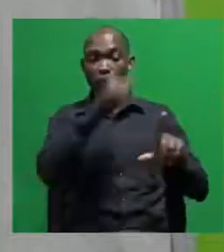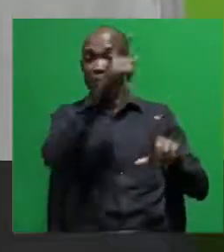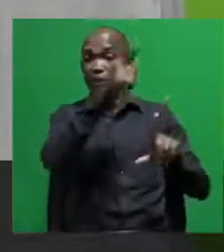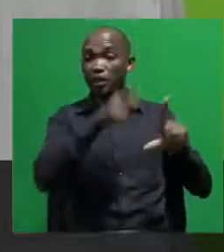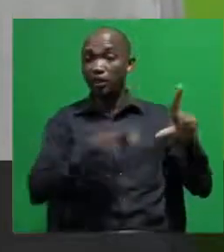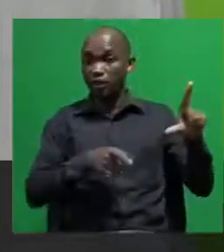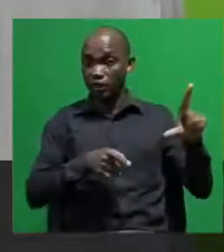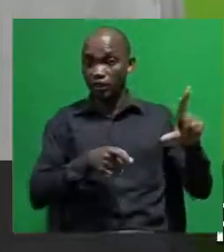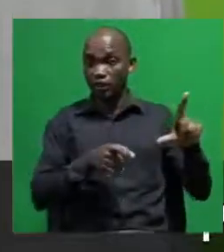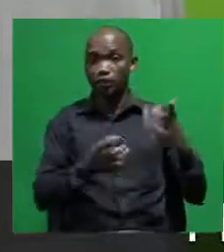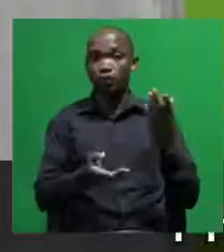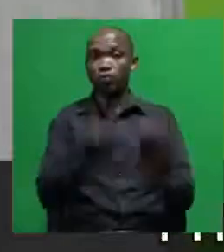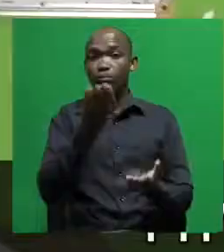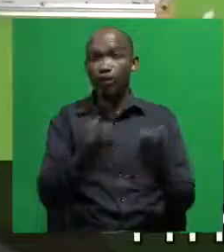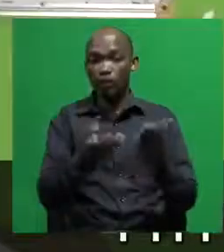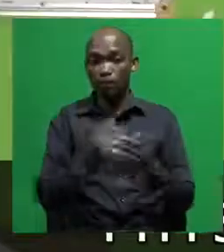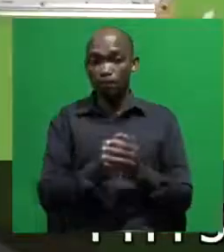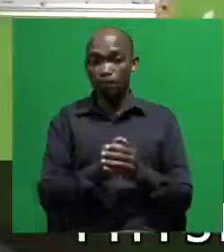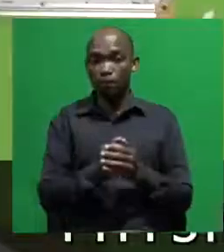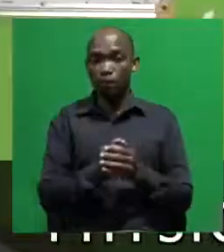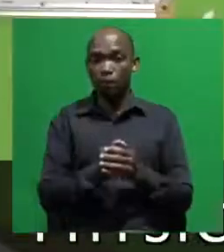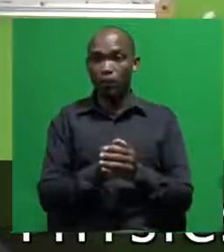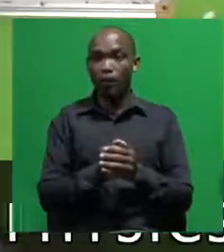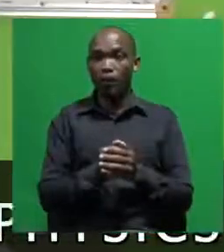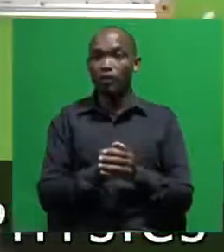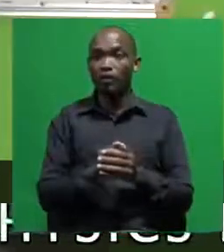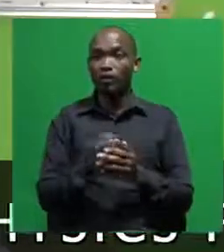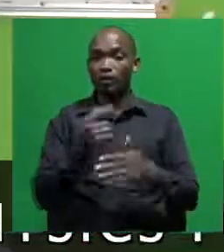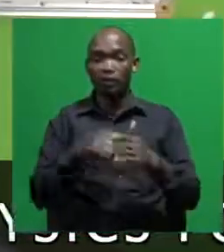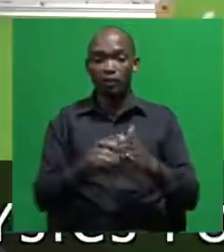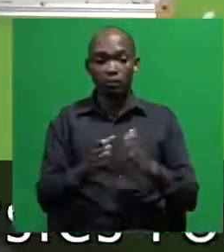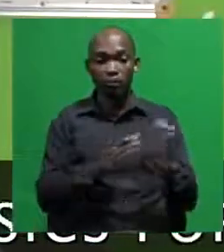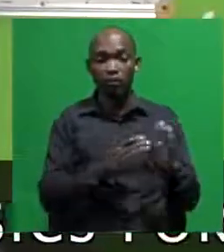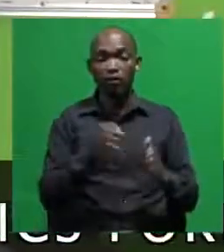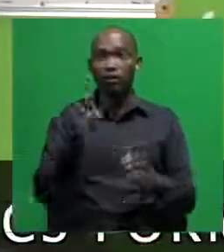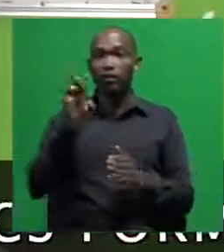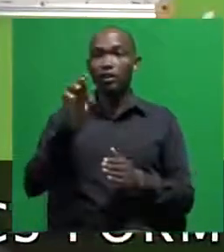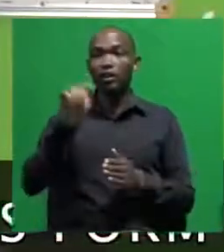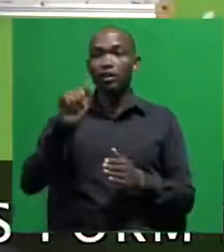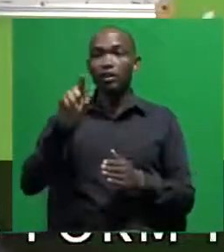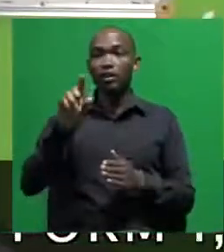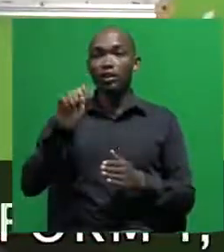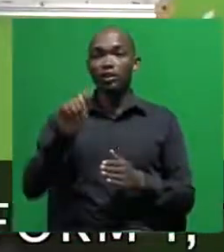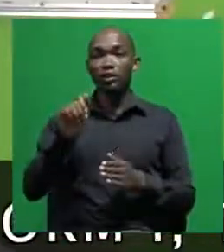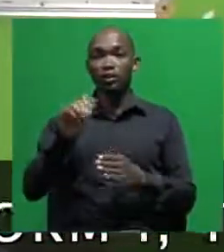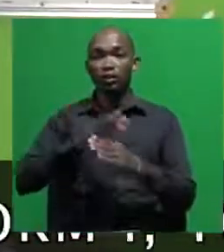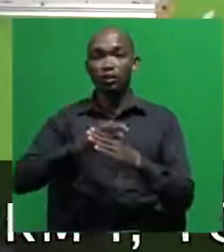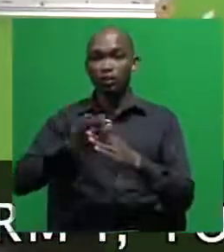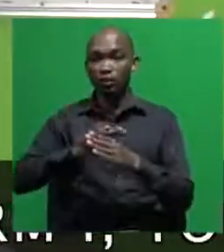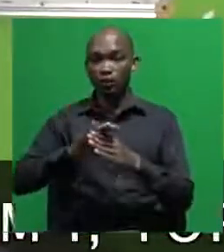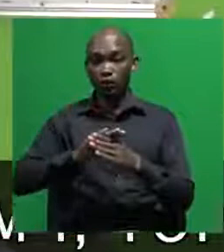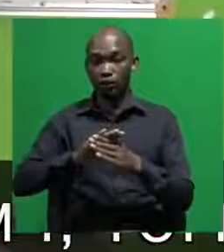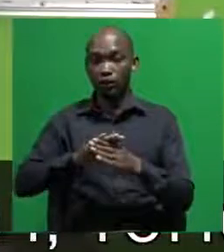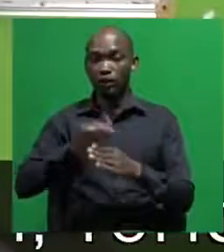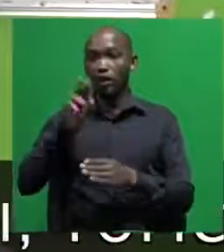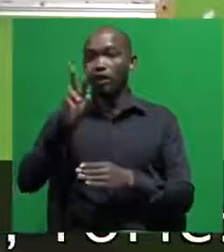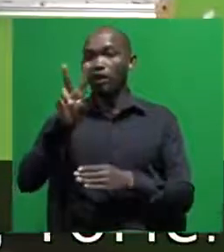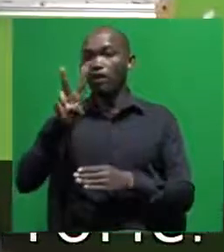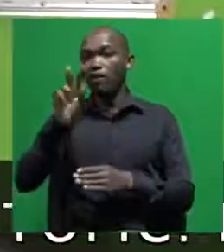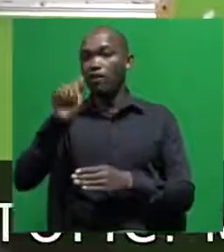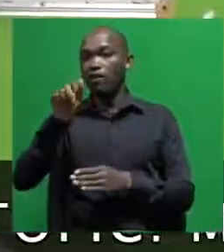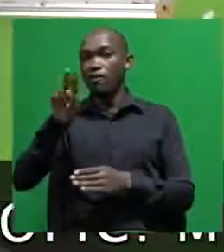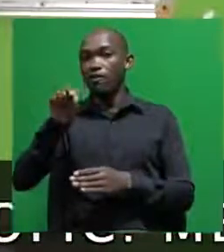height of the cylinder. Then, for the case of the radius, we have to use the vernier